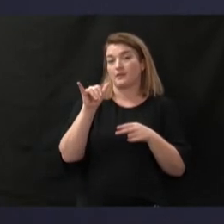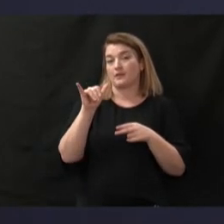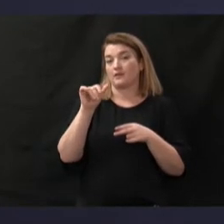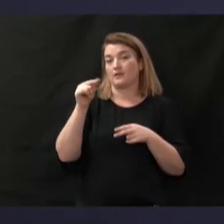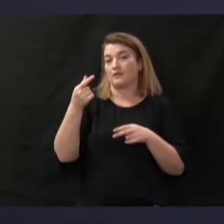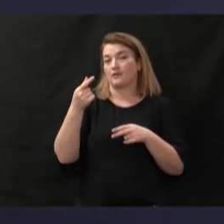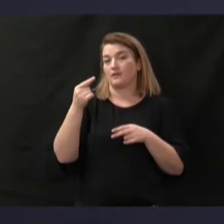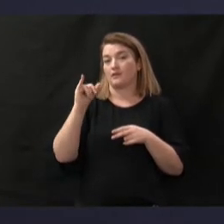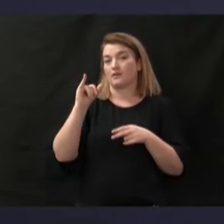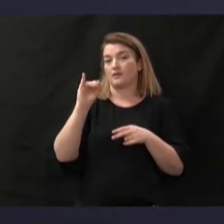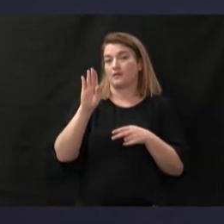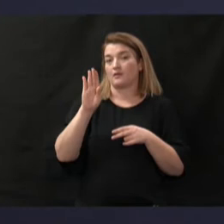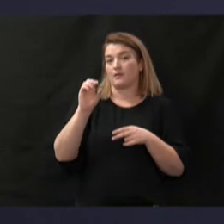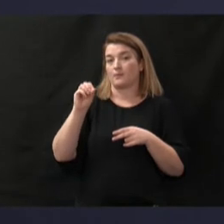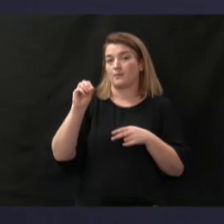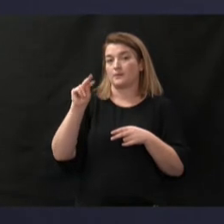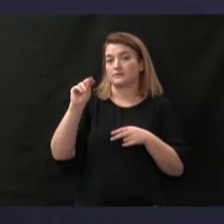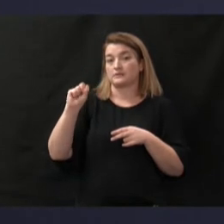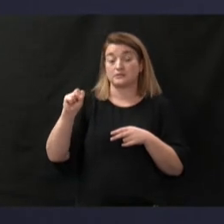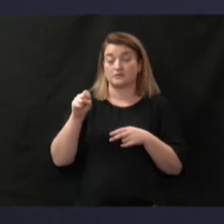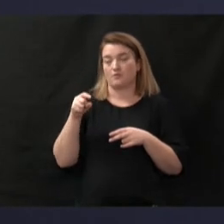I personally love her stuff.